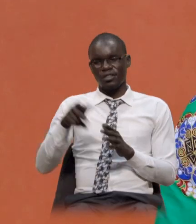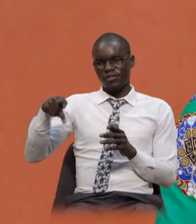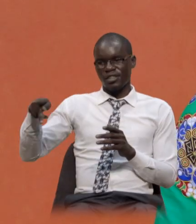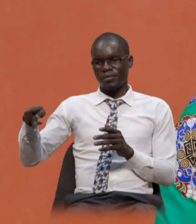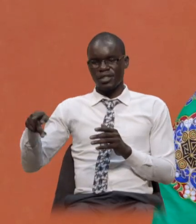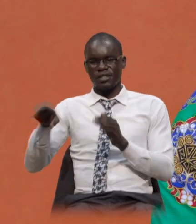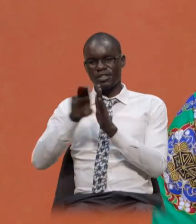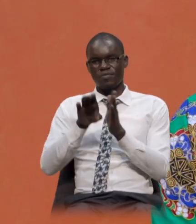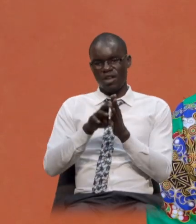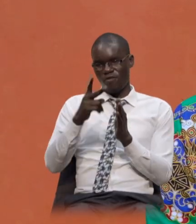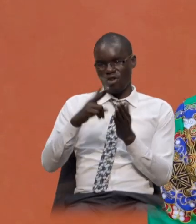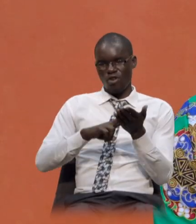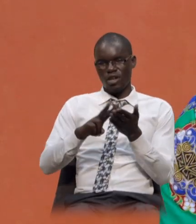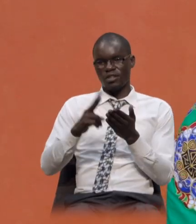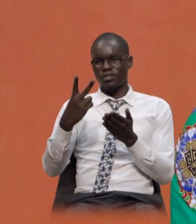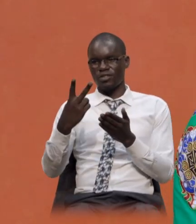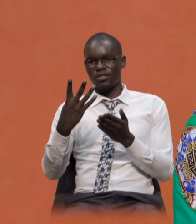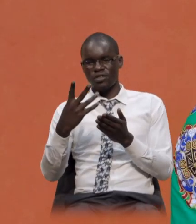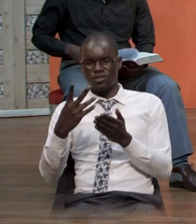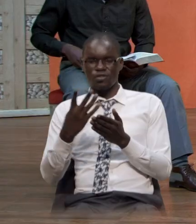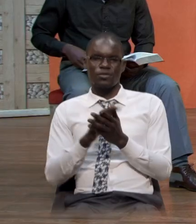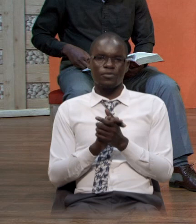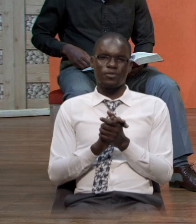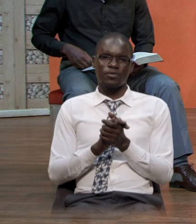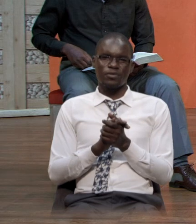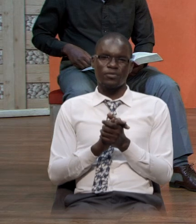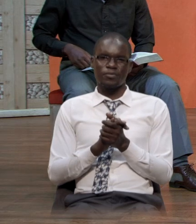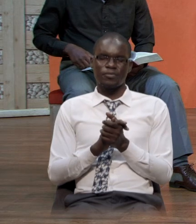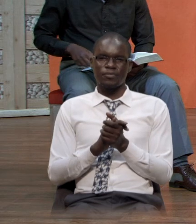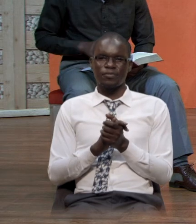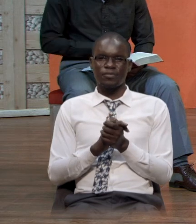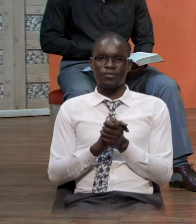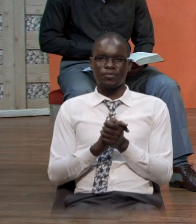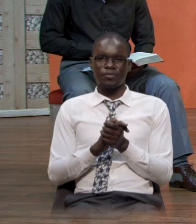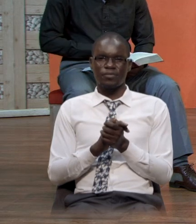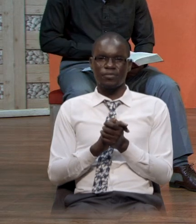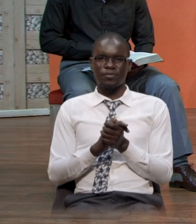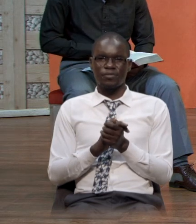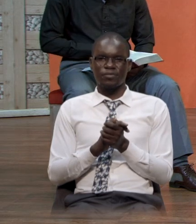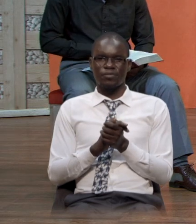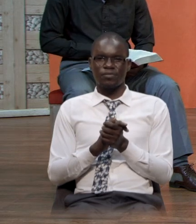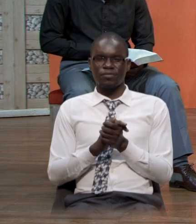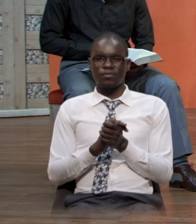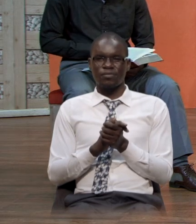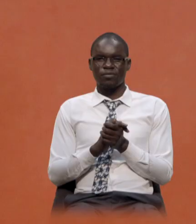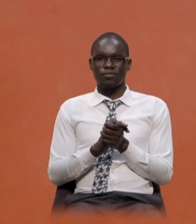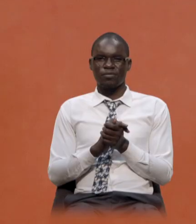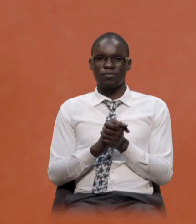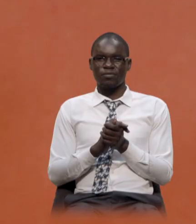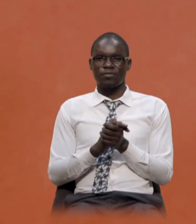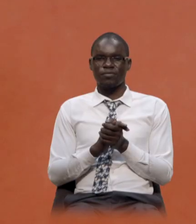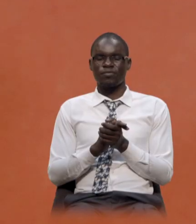4 verse 4. And the one that says rejoice always, pray continually. Give thanks in